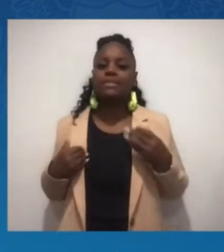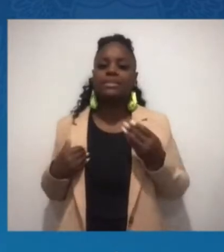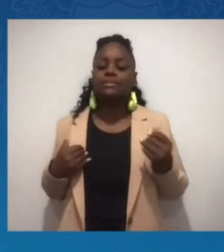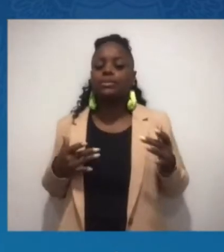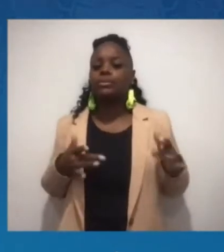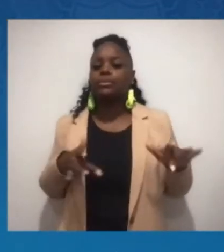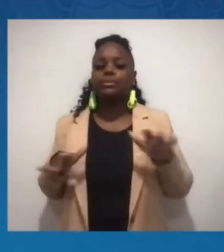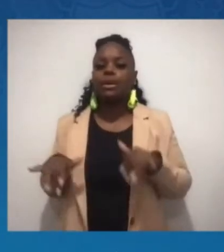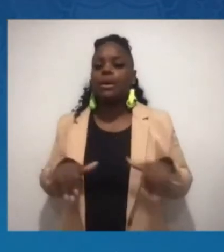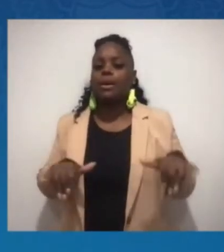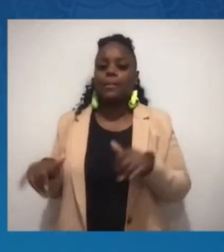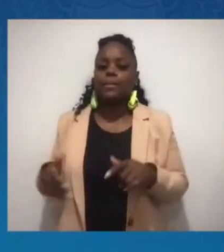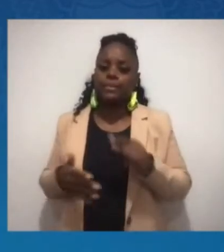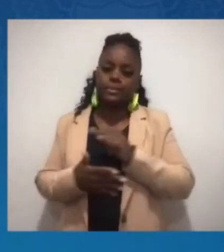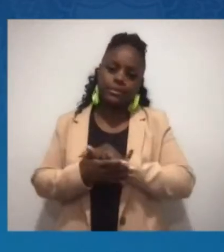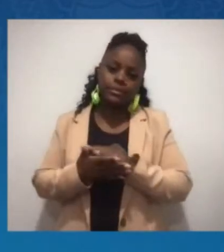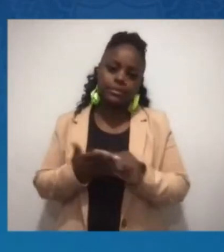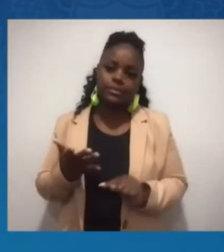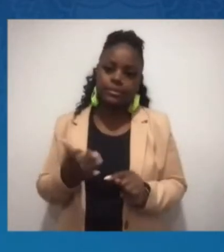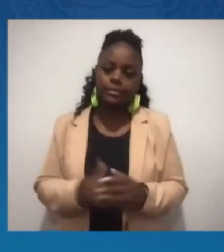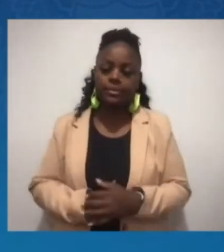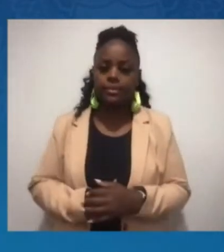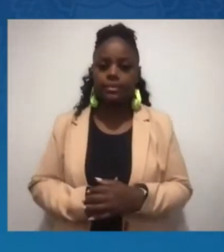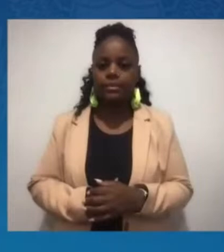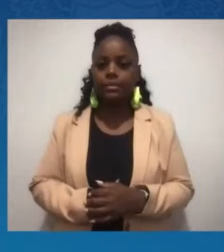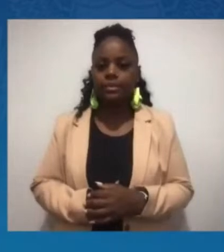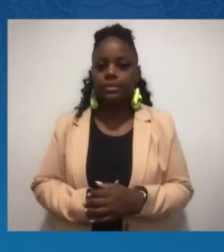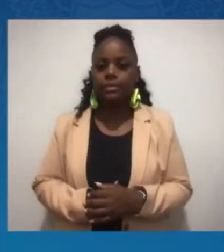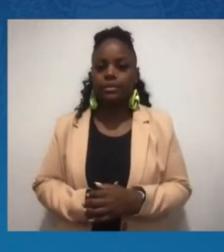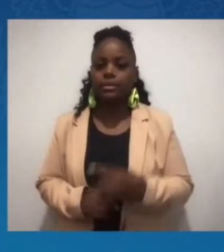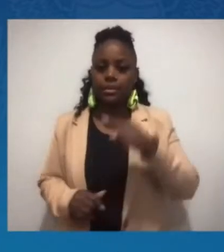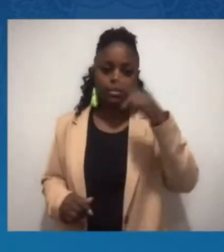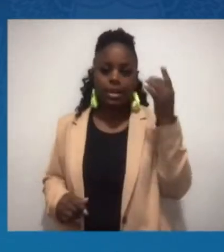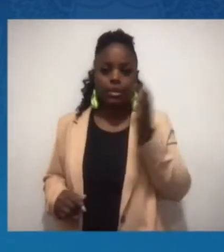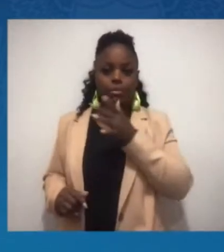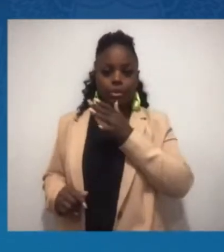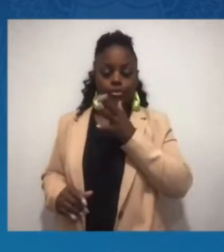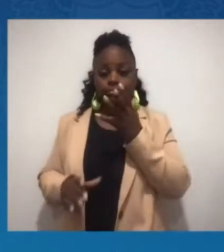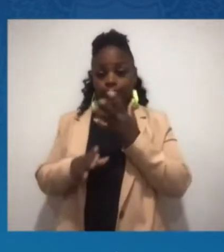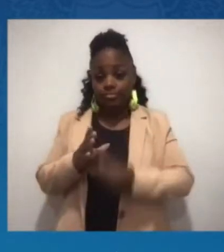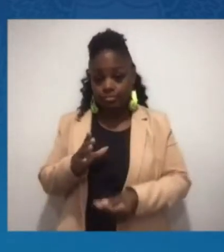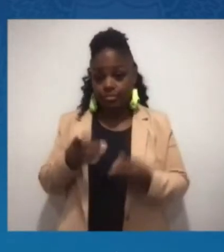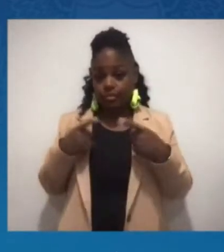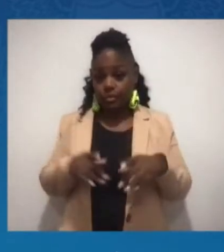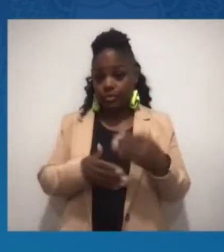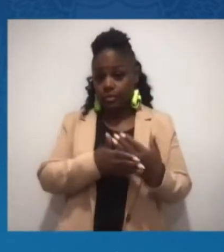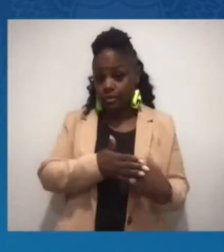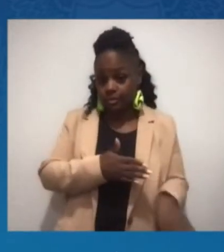and study Black maternal mortality, you will find, and with